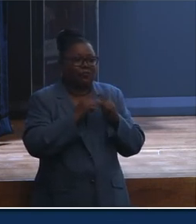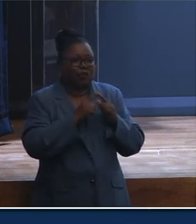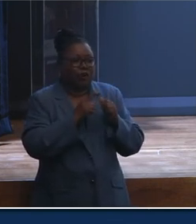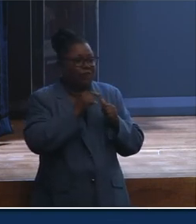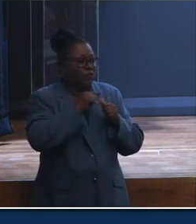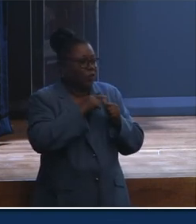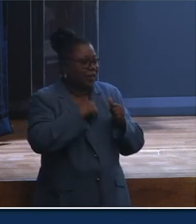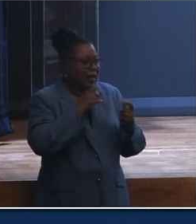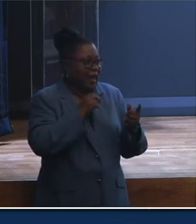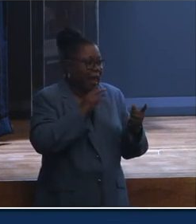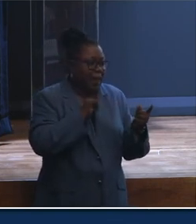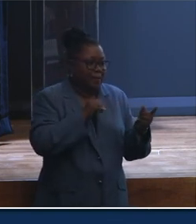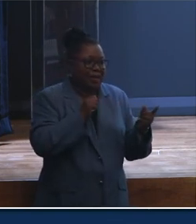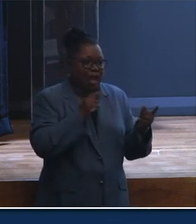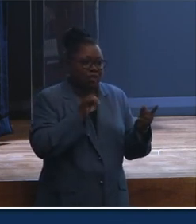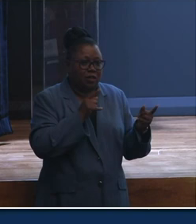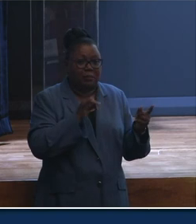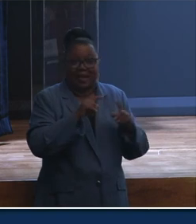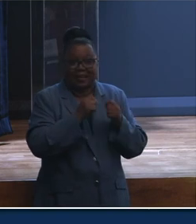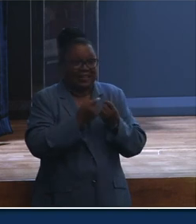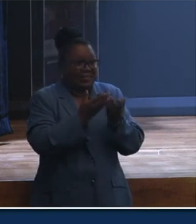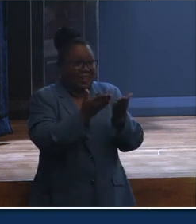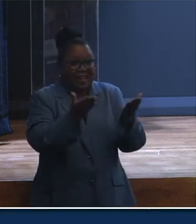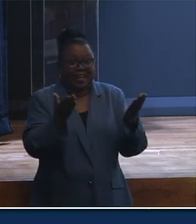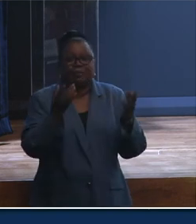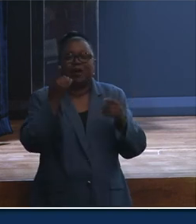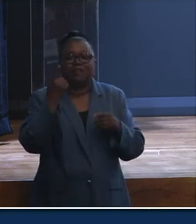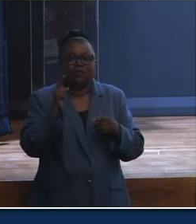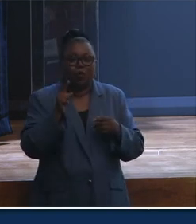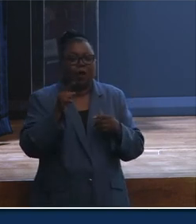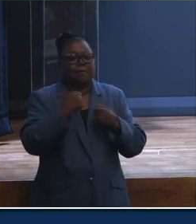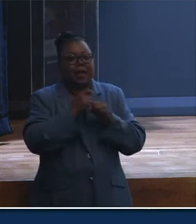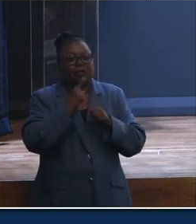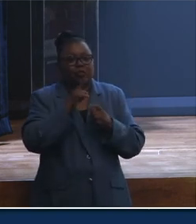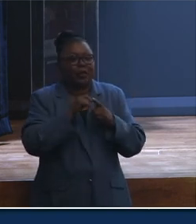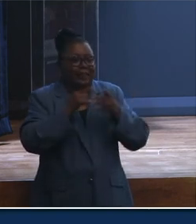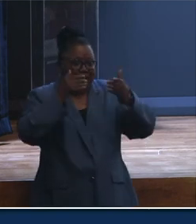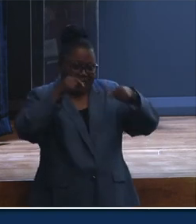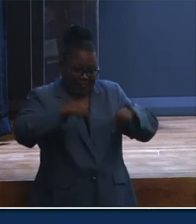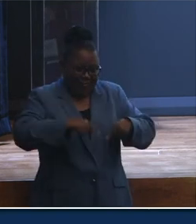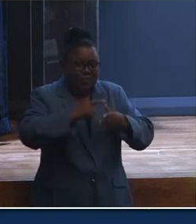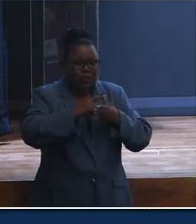First Lady Amy Eshleman and the team for making sure that this